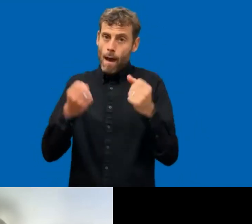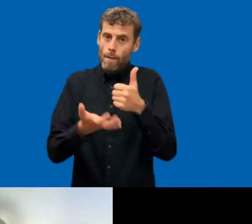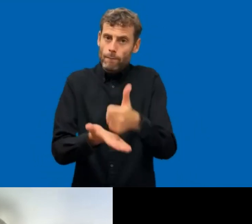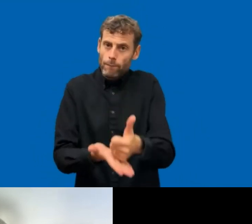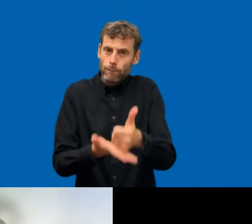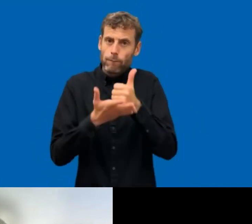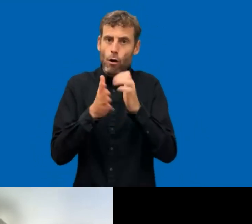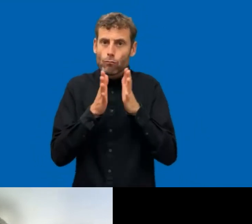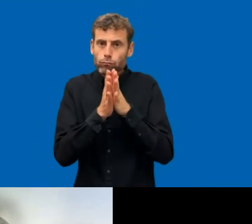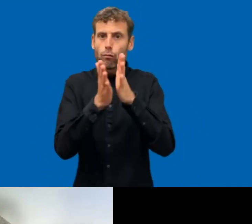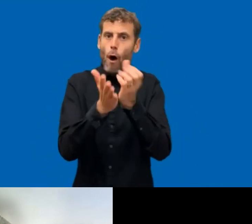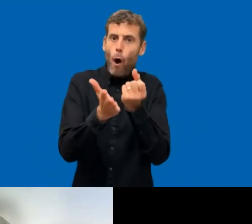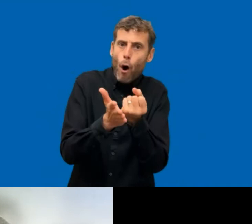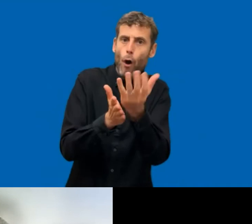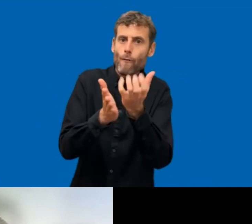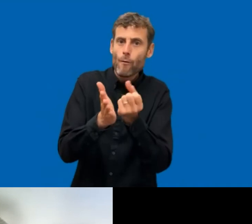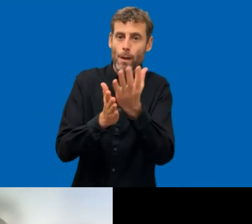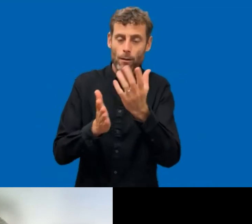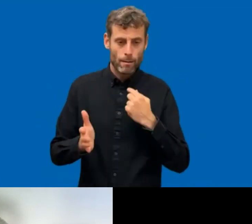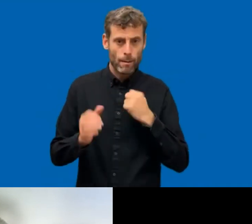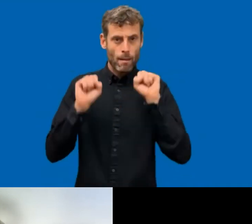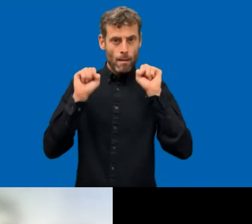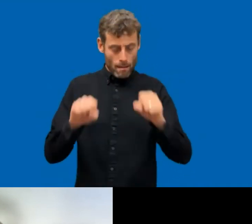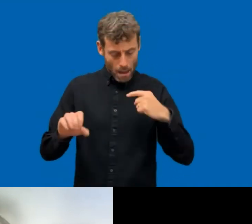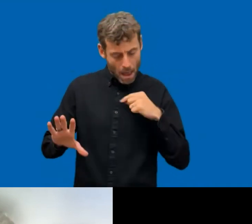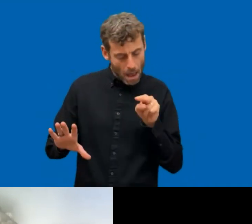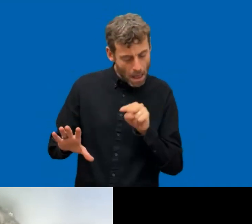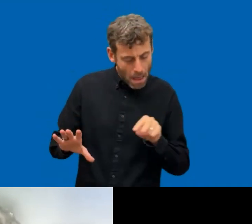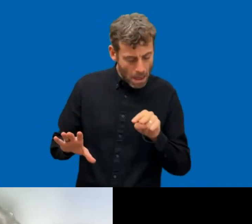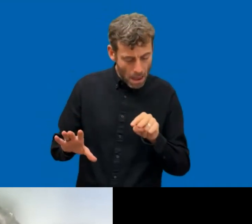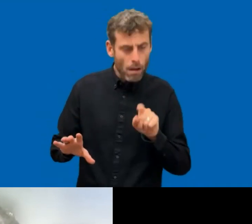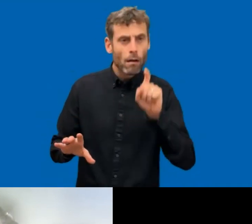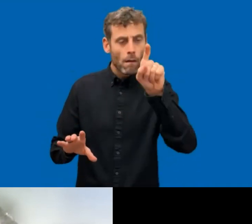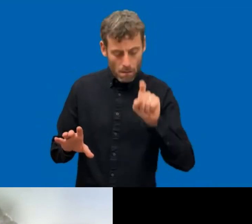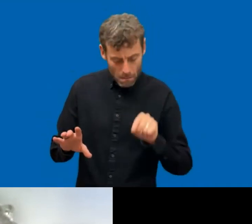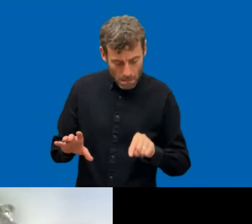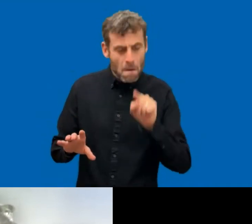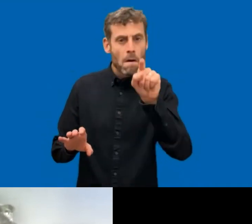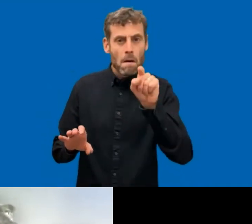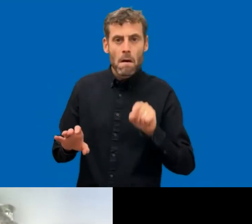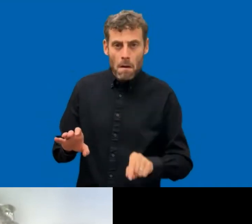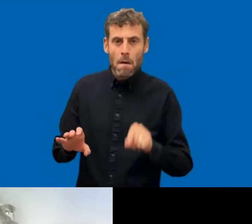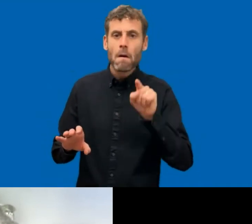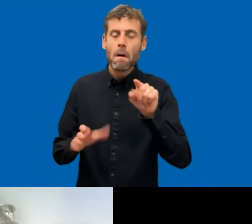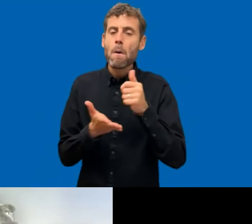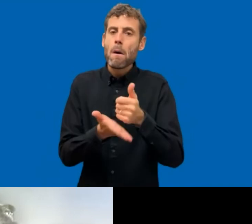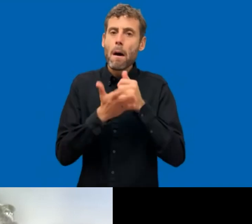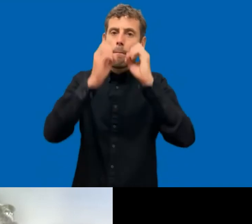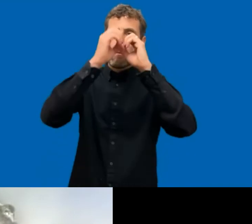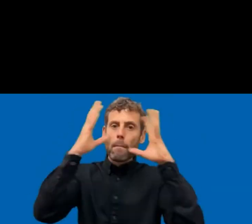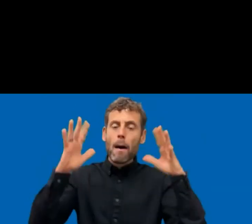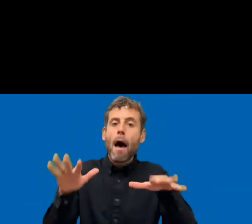this non-linear version of the standard you can navigate at your ease. And I think there's a need